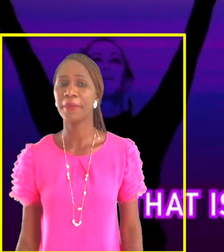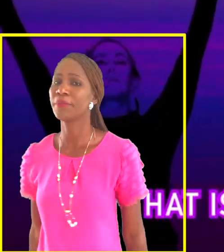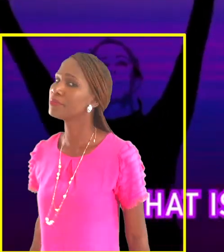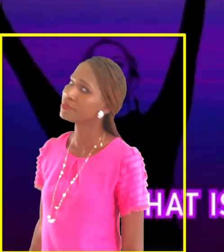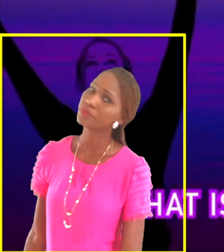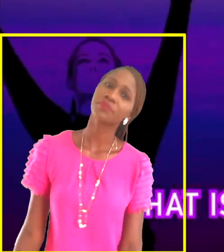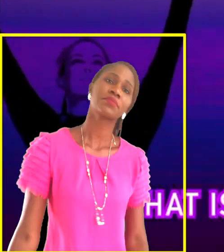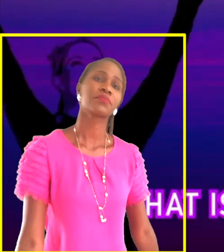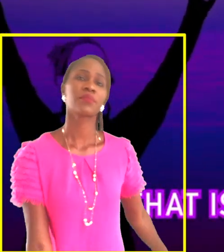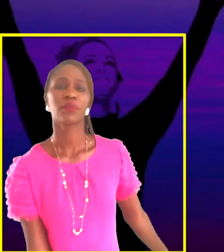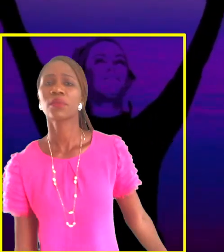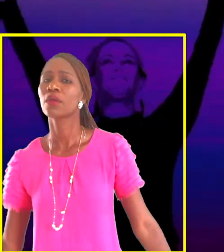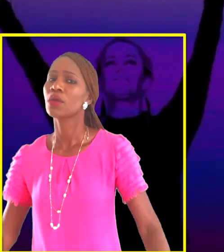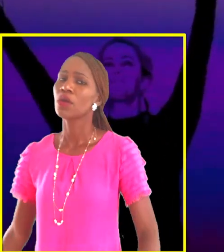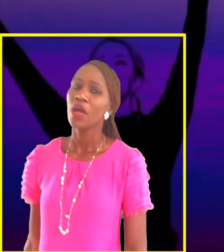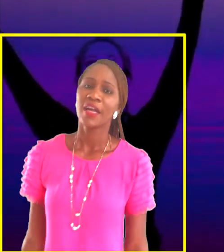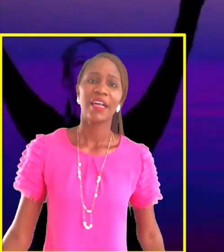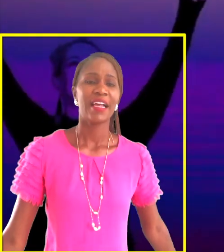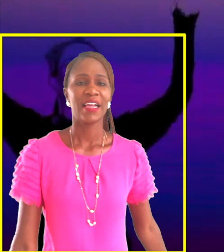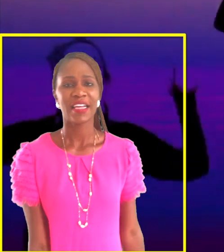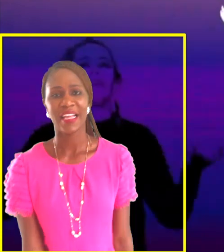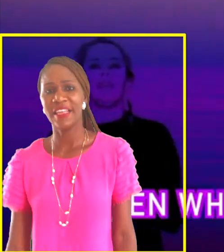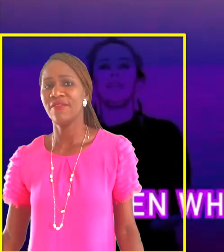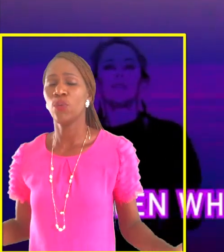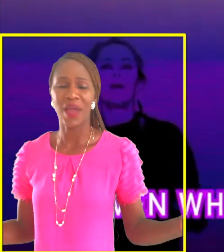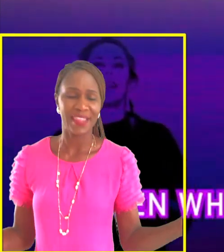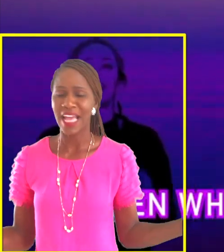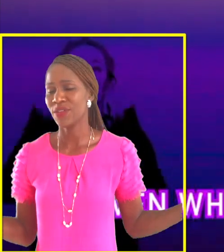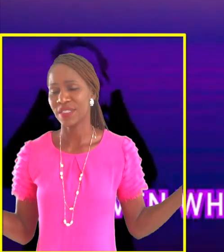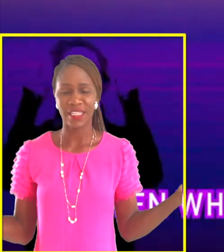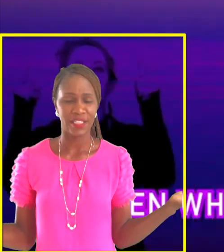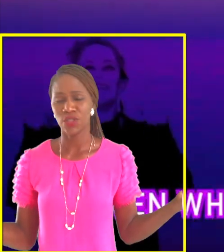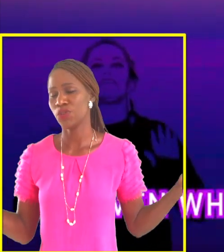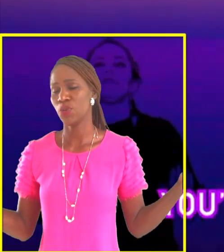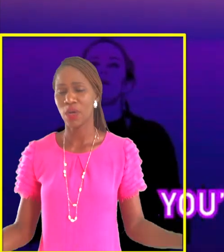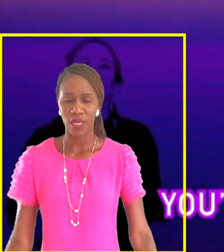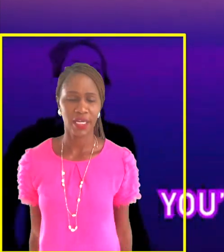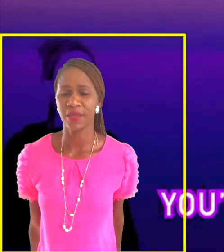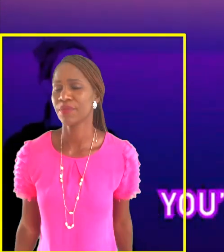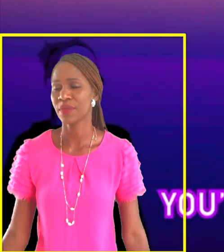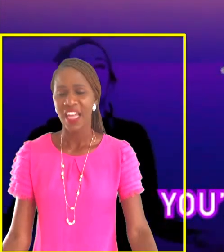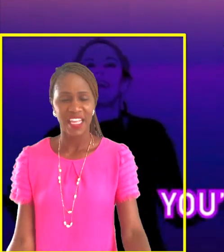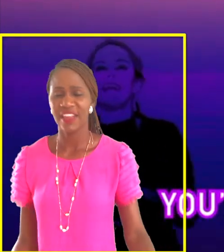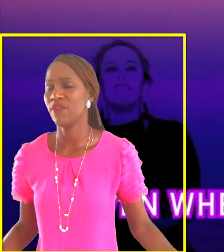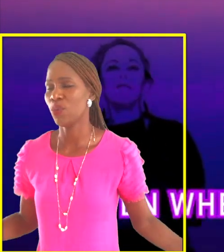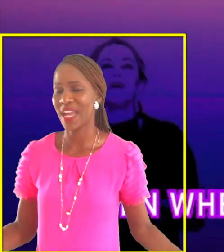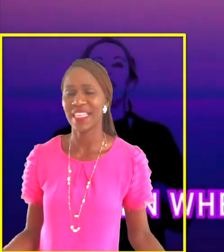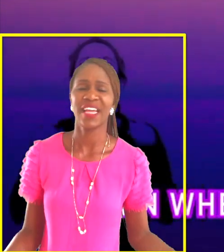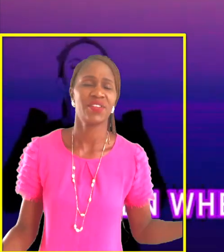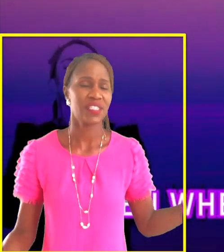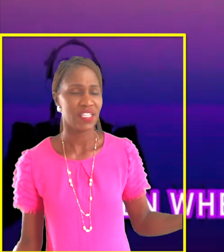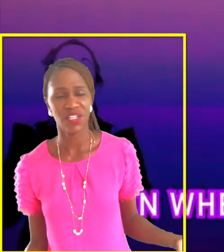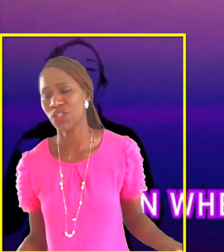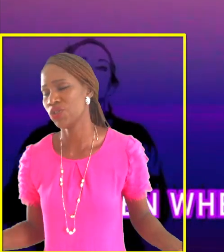Let's sing this together, even when I don't see it. Come on, even when. Even when I don't see it, you're working. Even